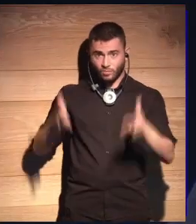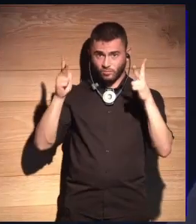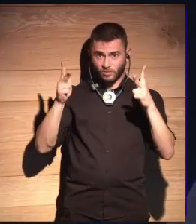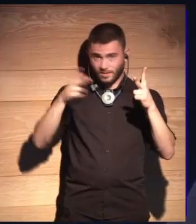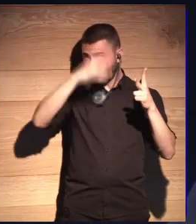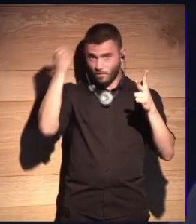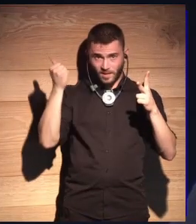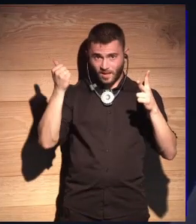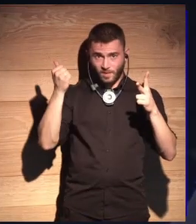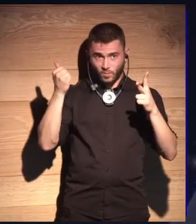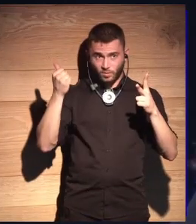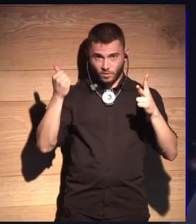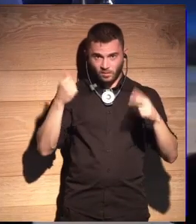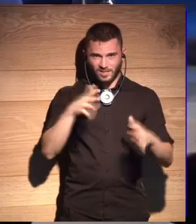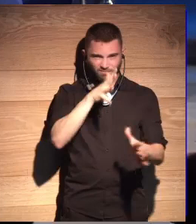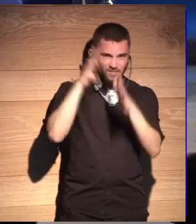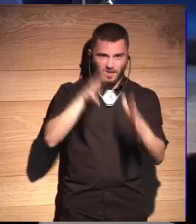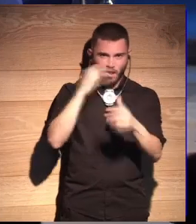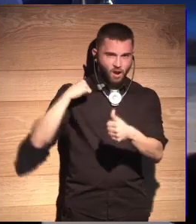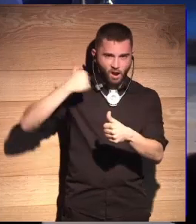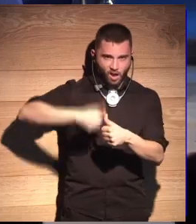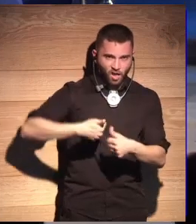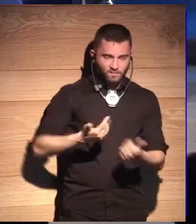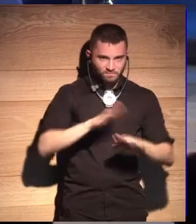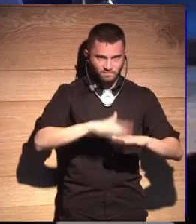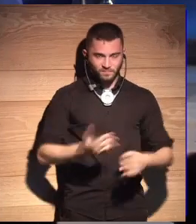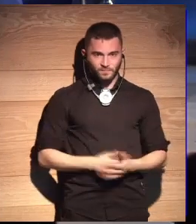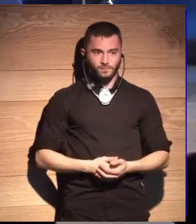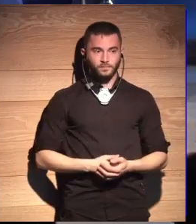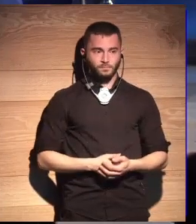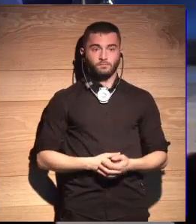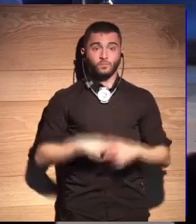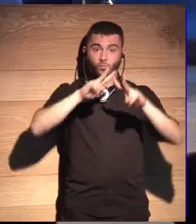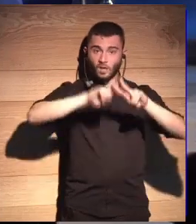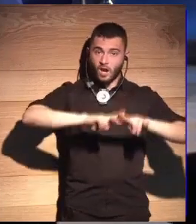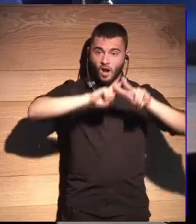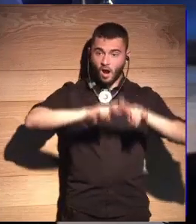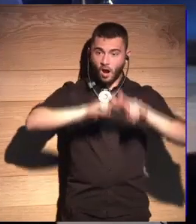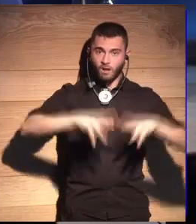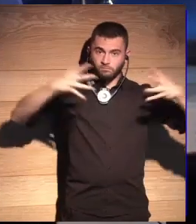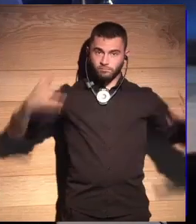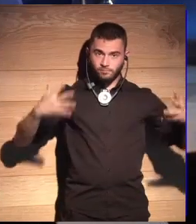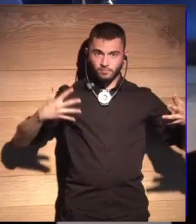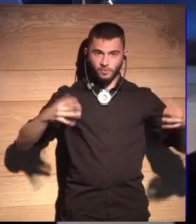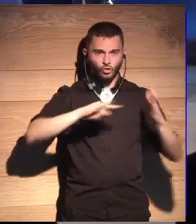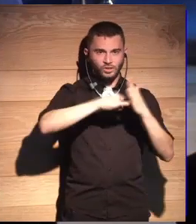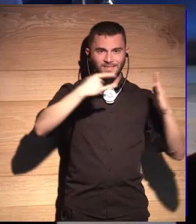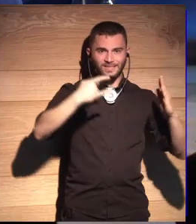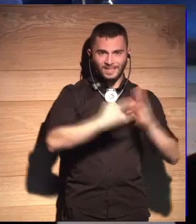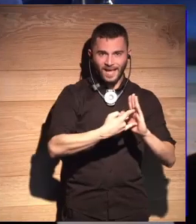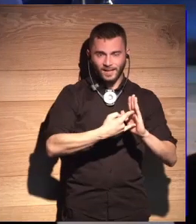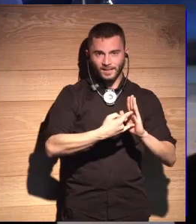decades. Has mencionado, has hecho... You have given us quite a thorough analysis